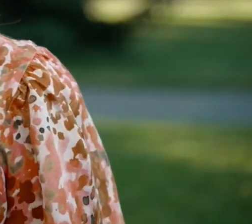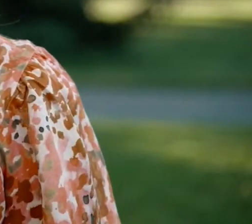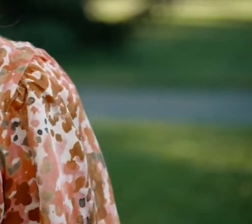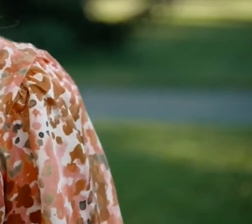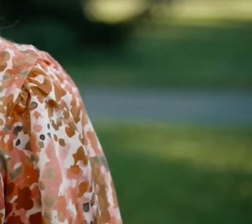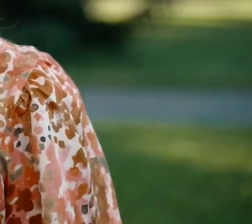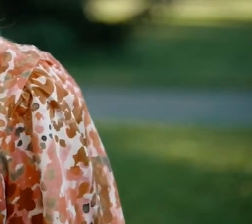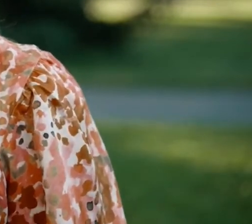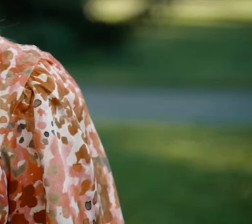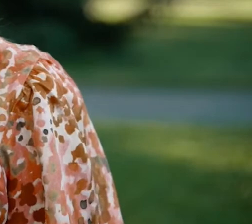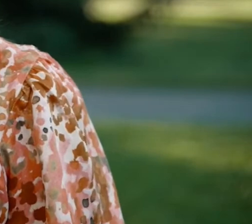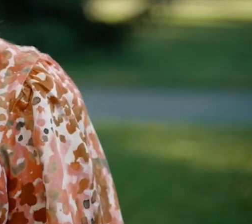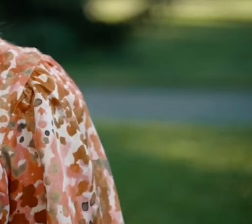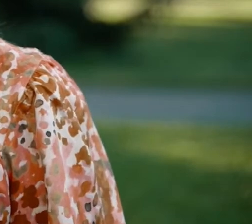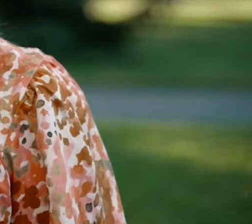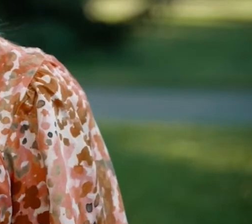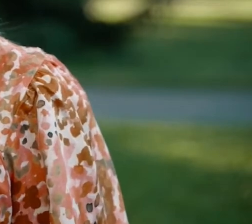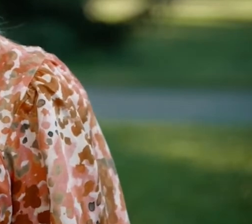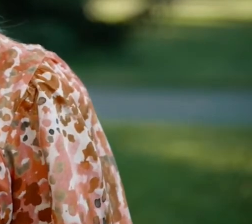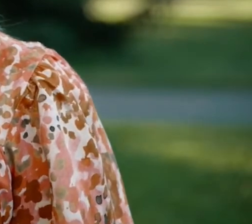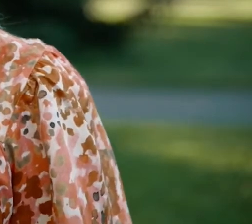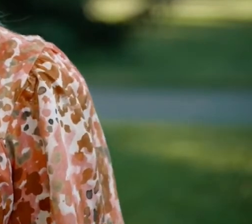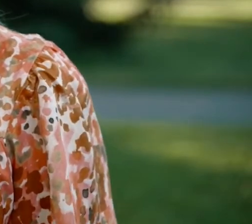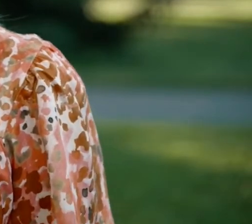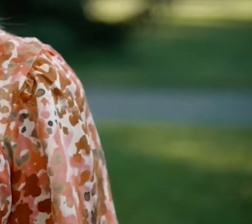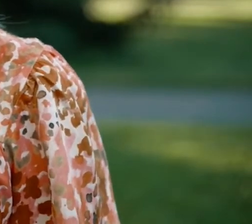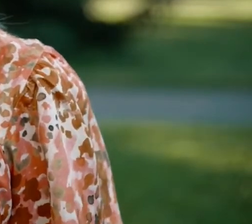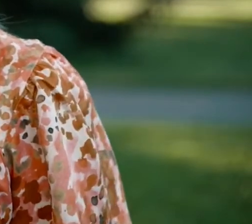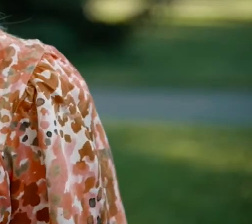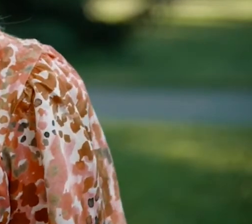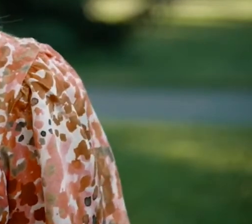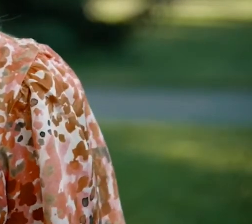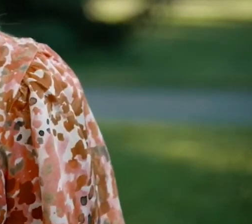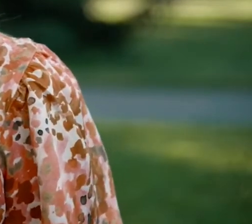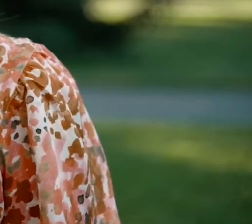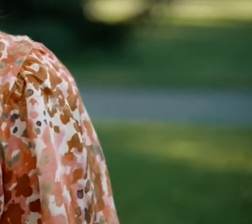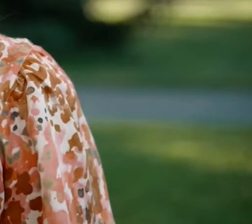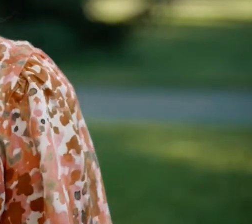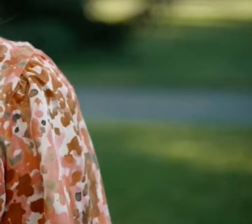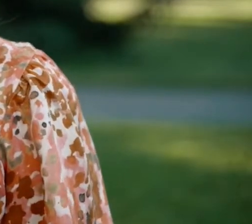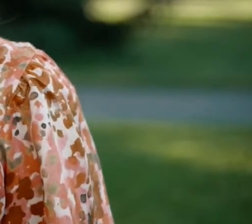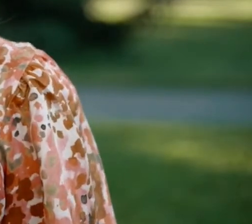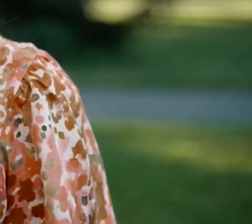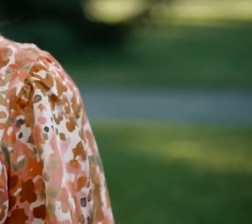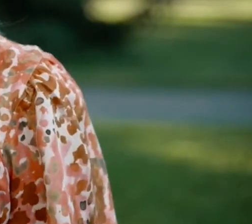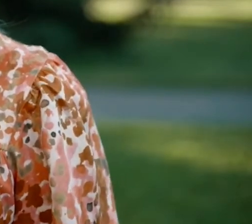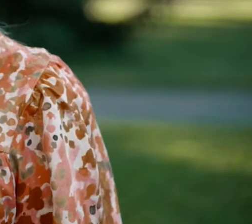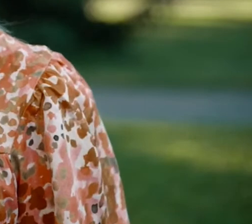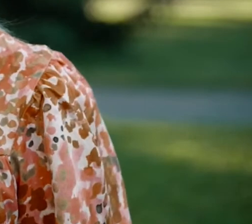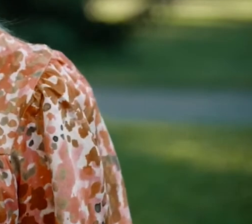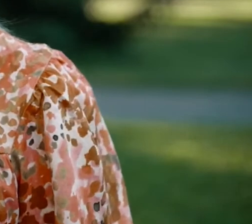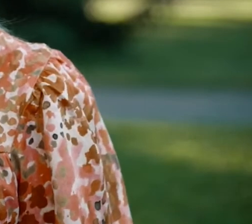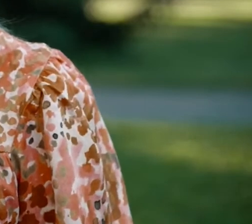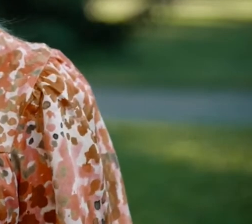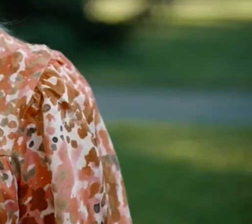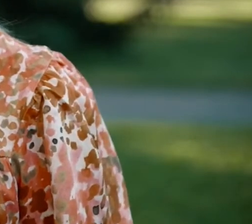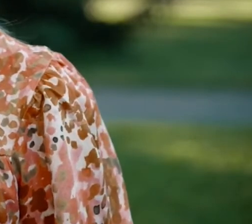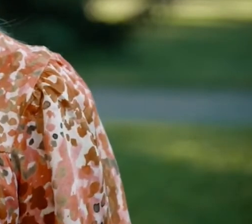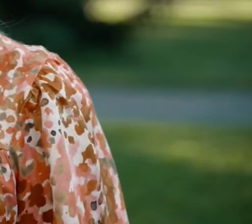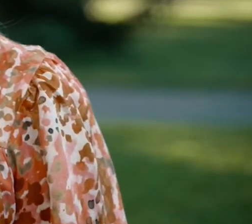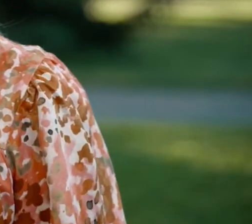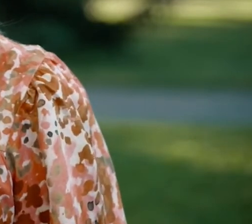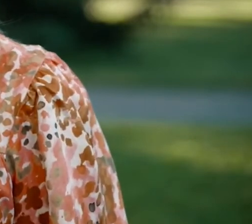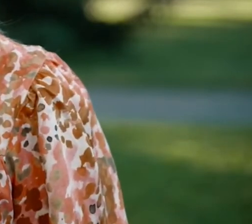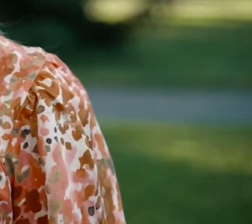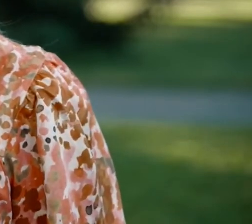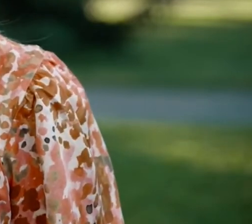levels that threaten coastal human habitats. And most of these happen in countries that are not responsible for the